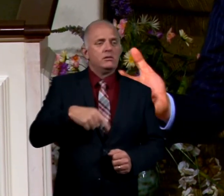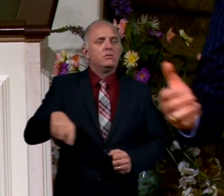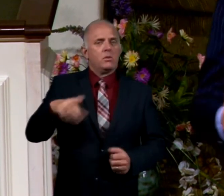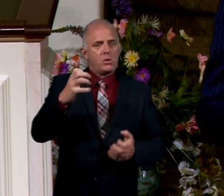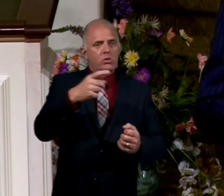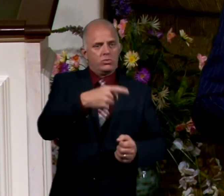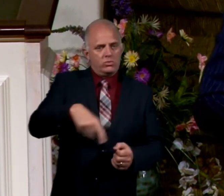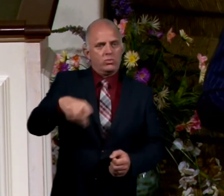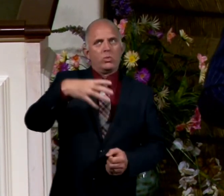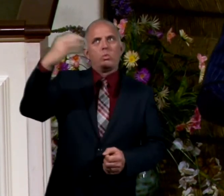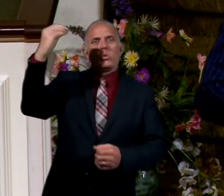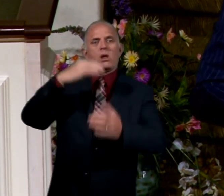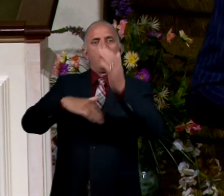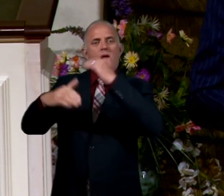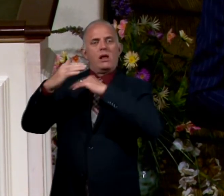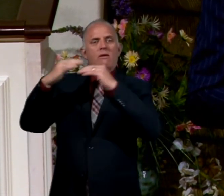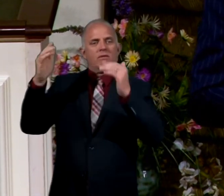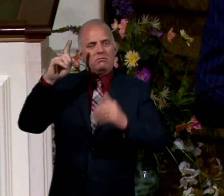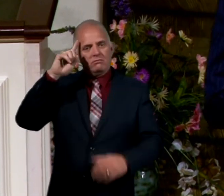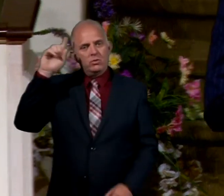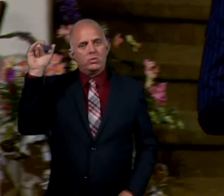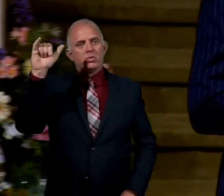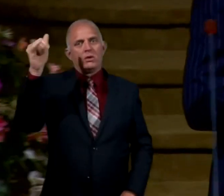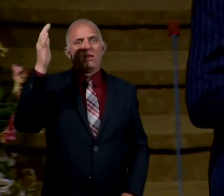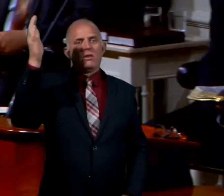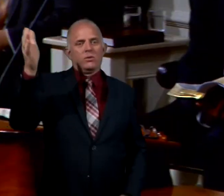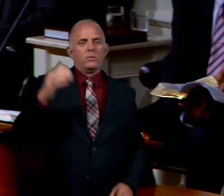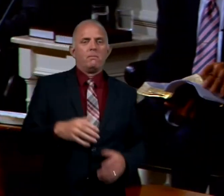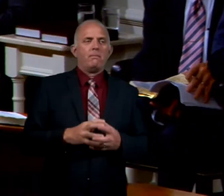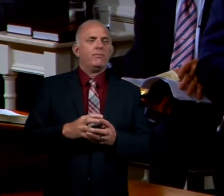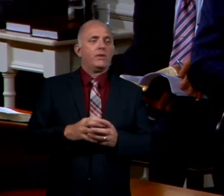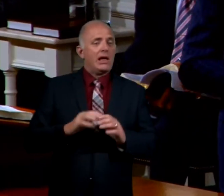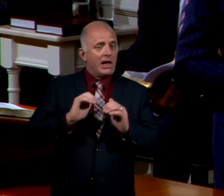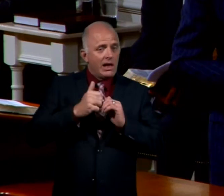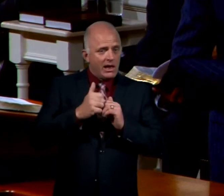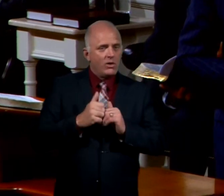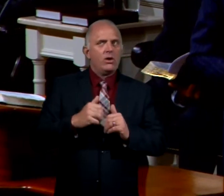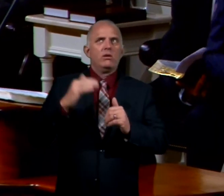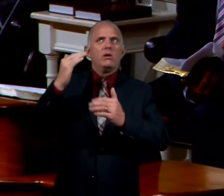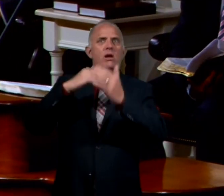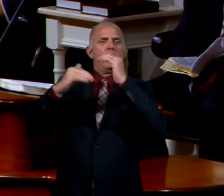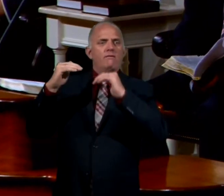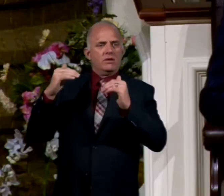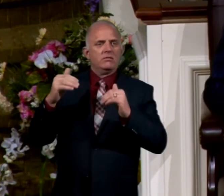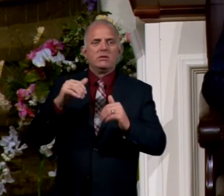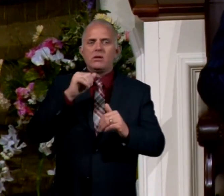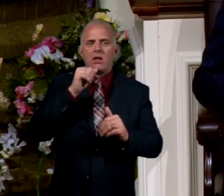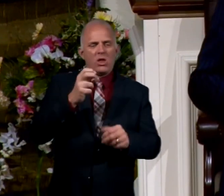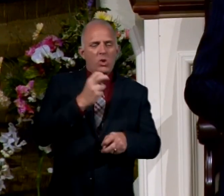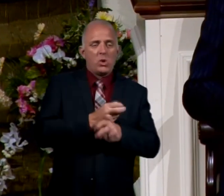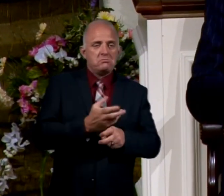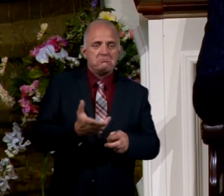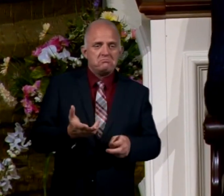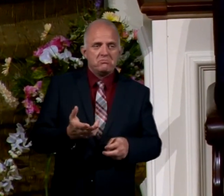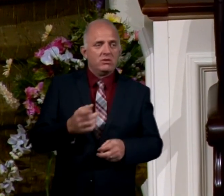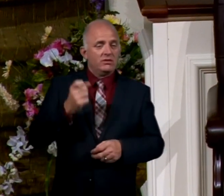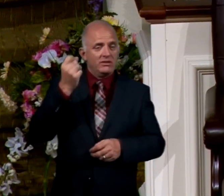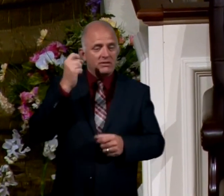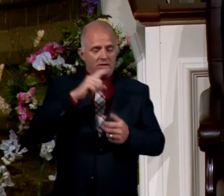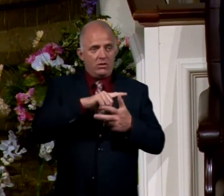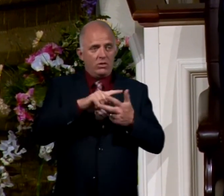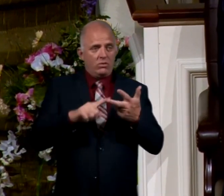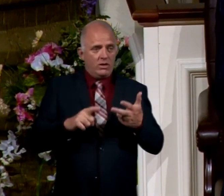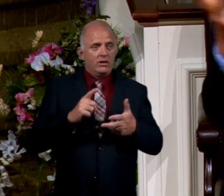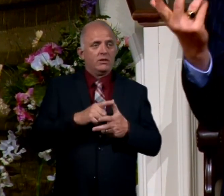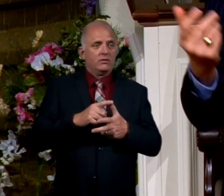Him. To live eternally with heaven with God, it's not hard, but you need to understand three things. Number one, we're